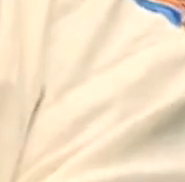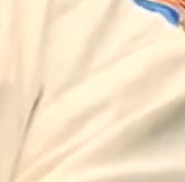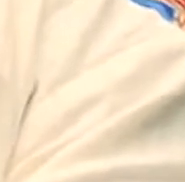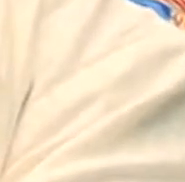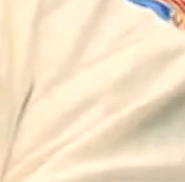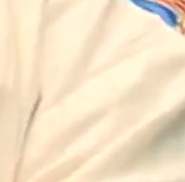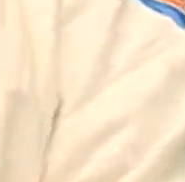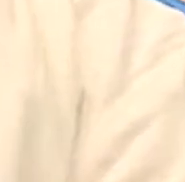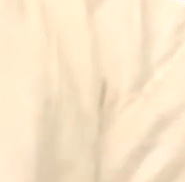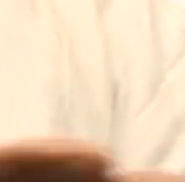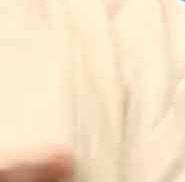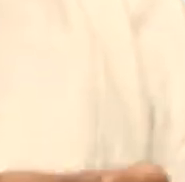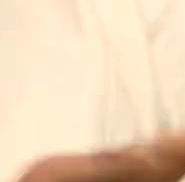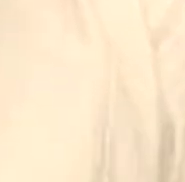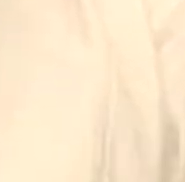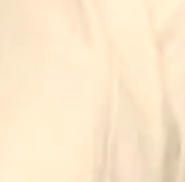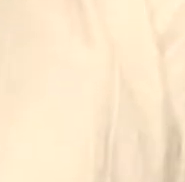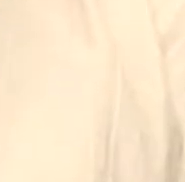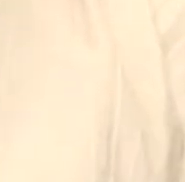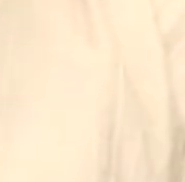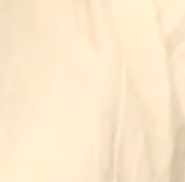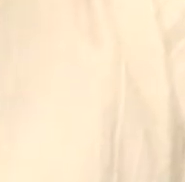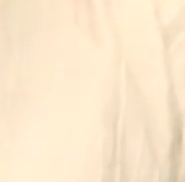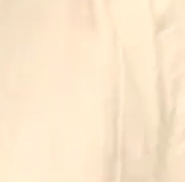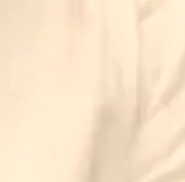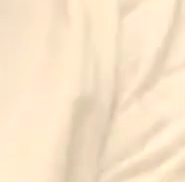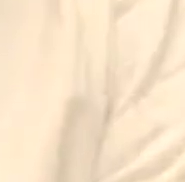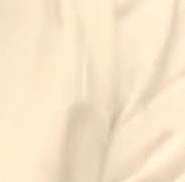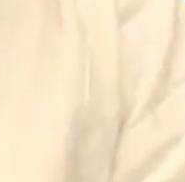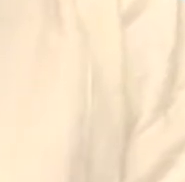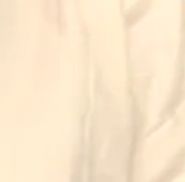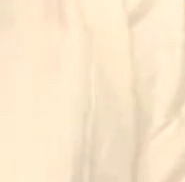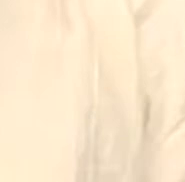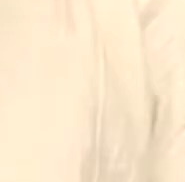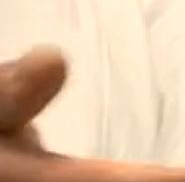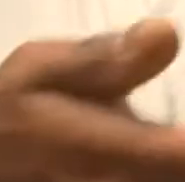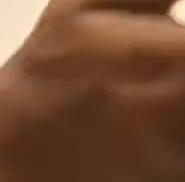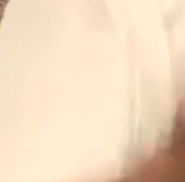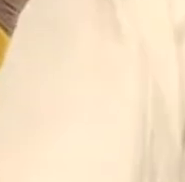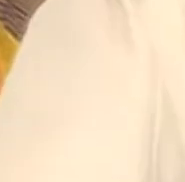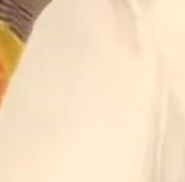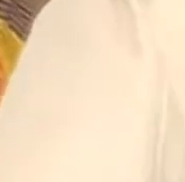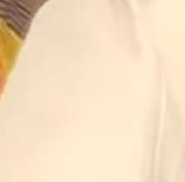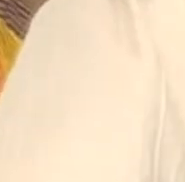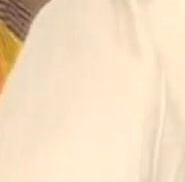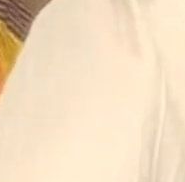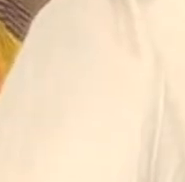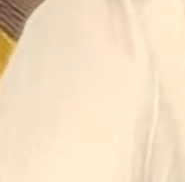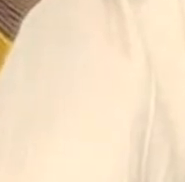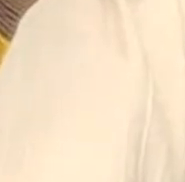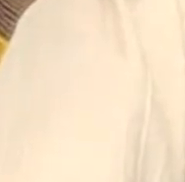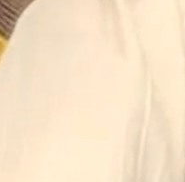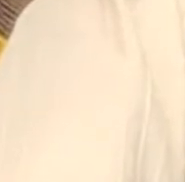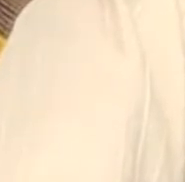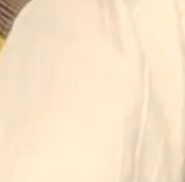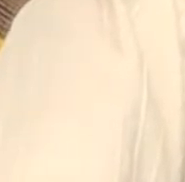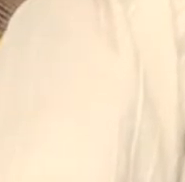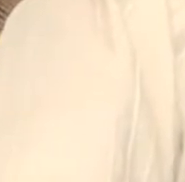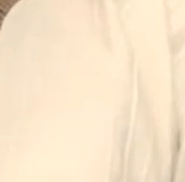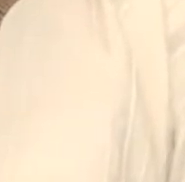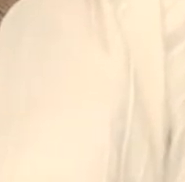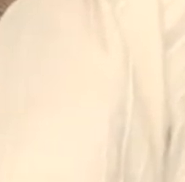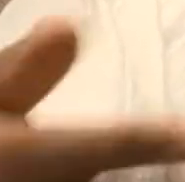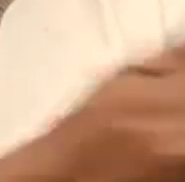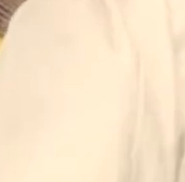you qualified with a B, ED, you qualified with an engineer, but